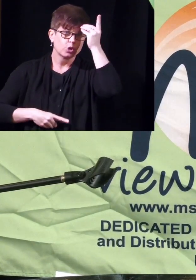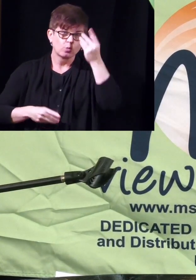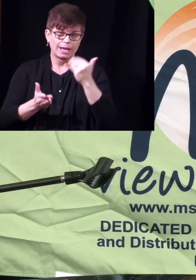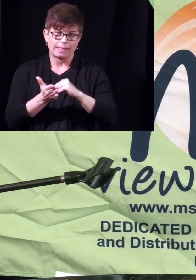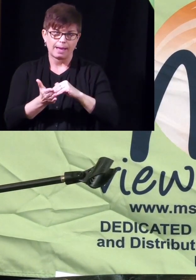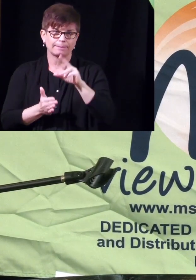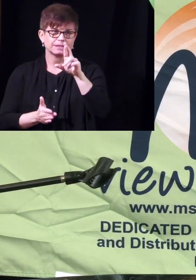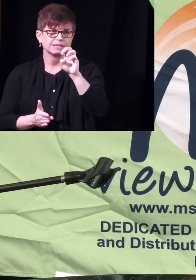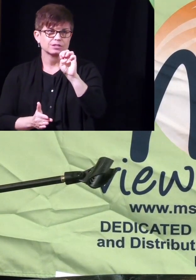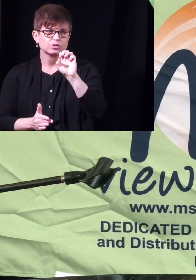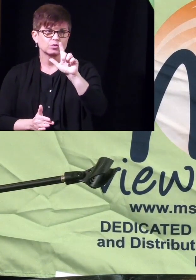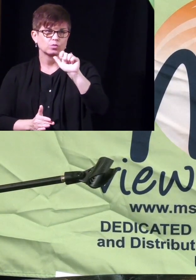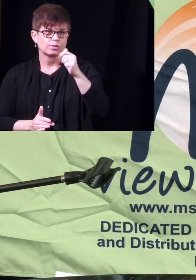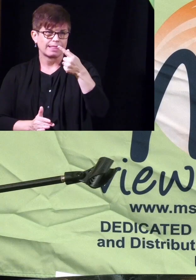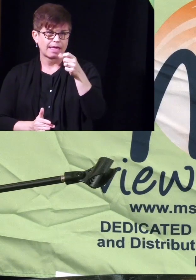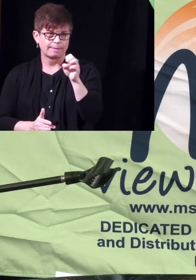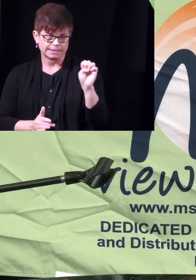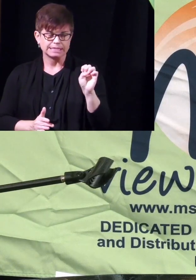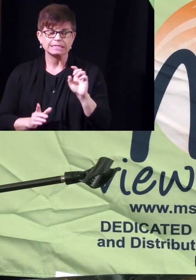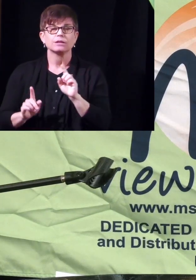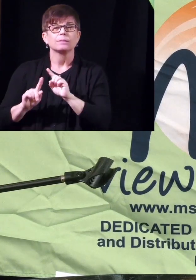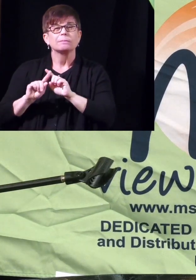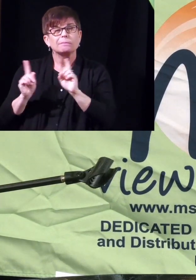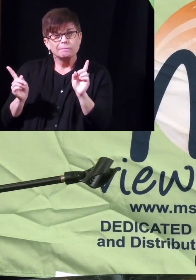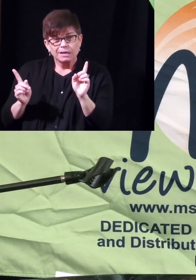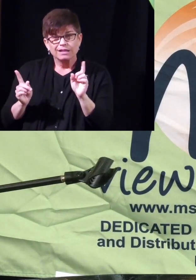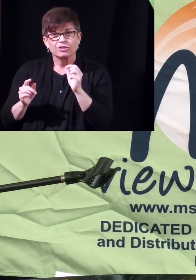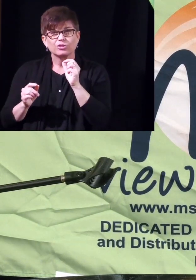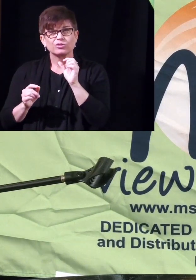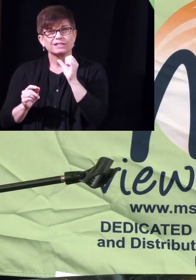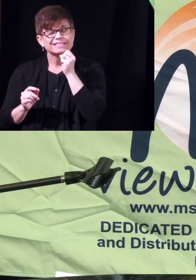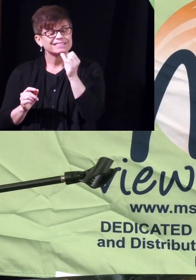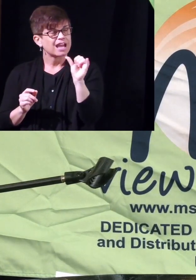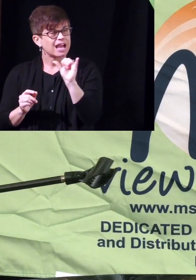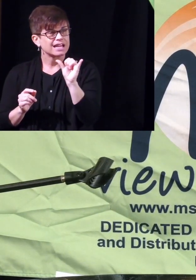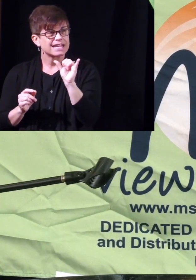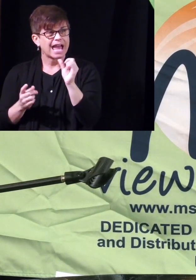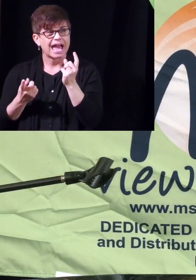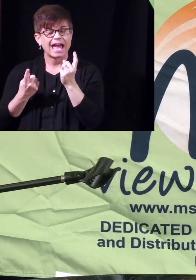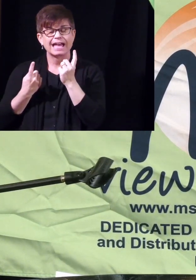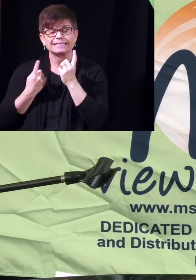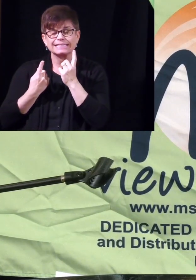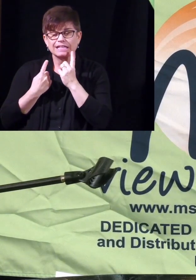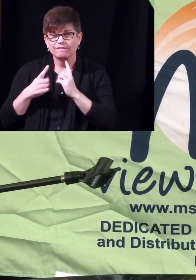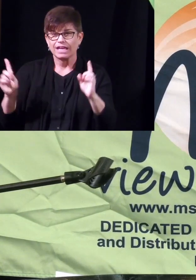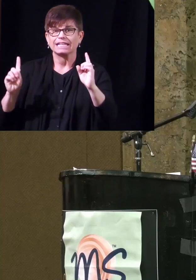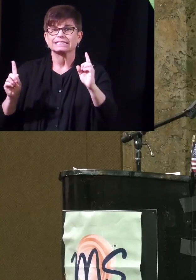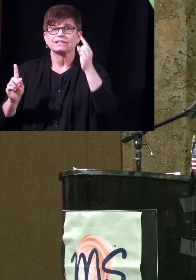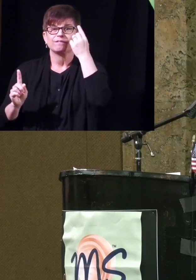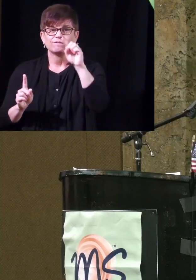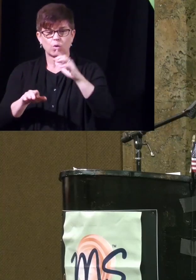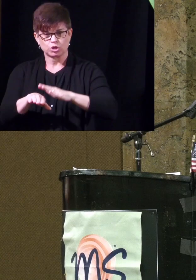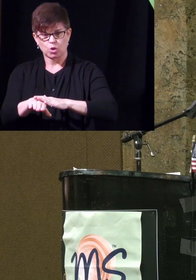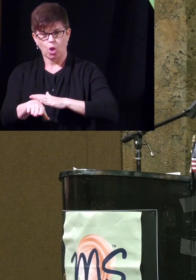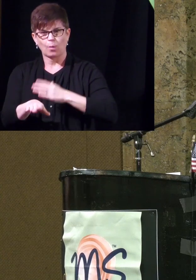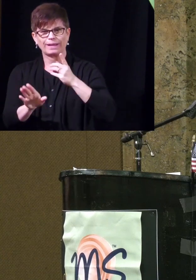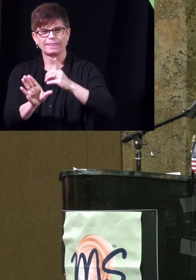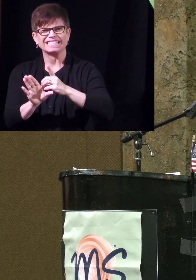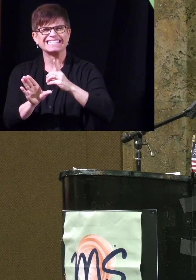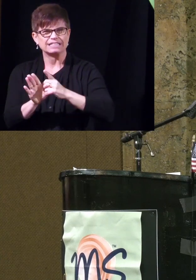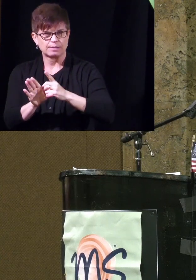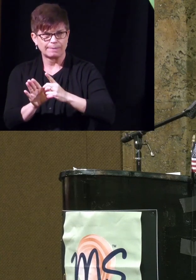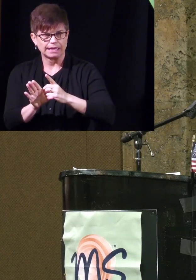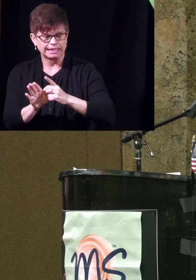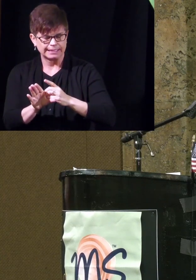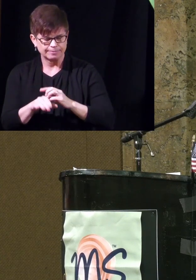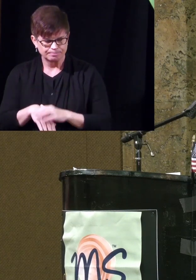do. They reduce relapses. But they're not as effective for slowing down the disability. They might slow it down a little bit, but not as effective